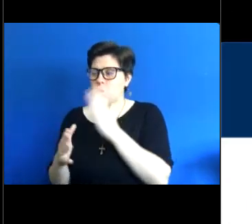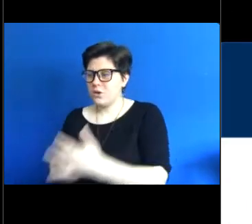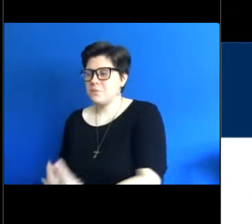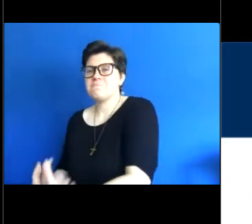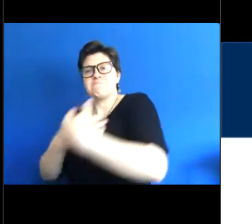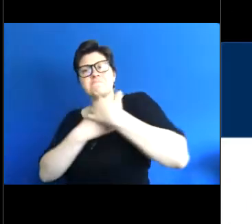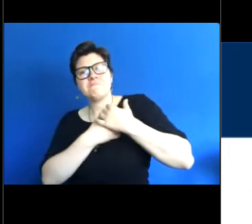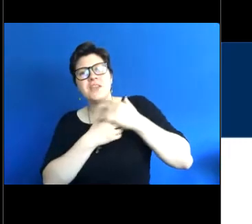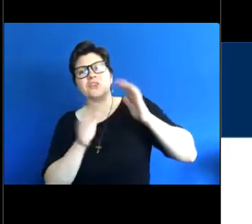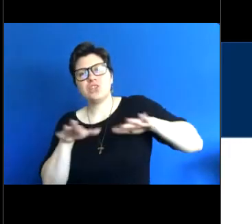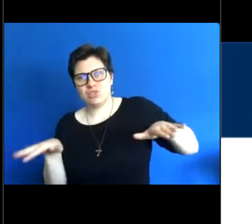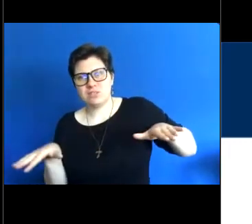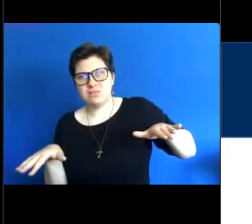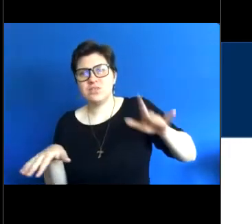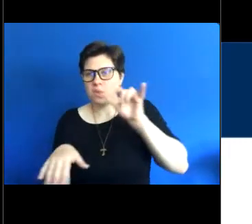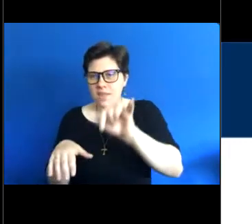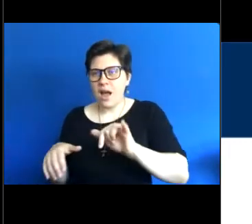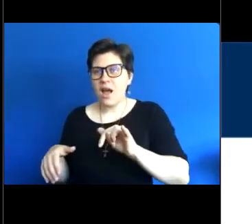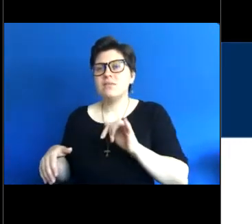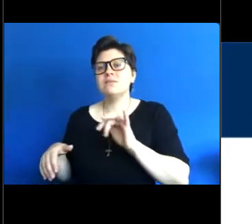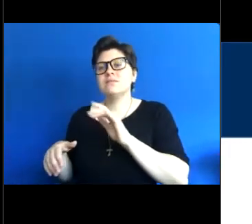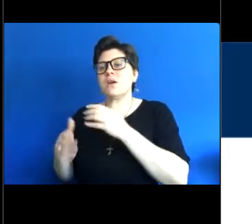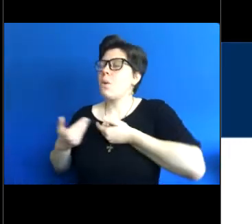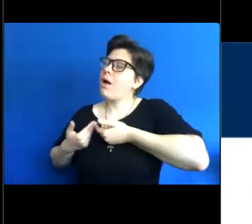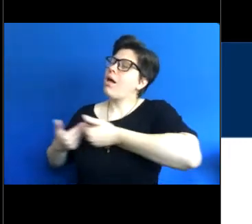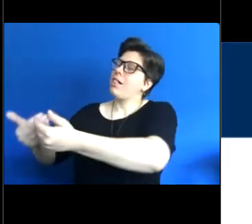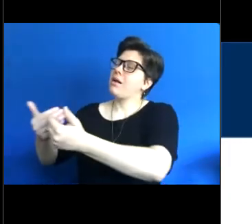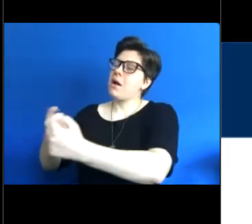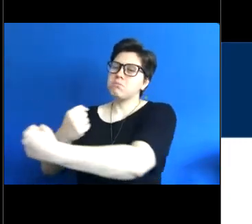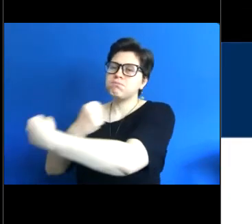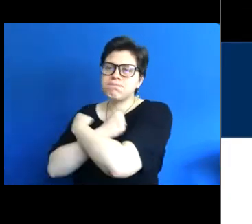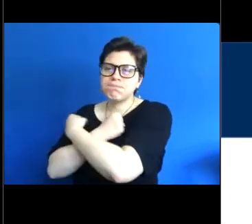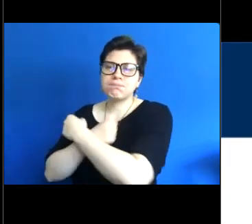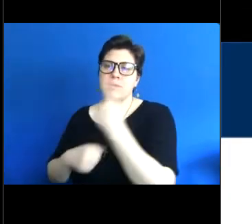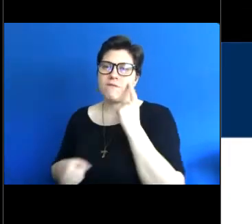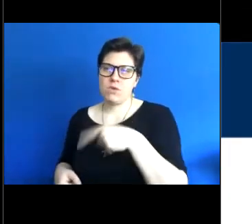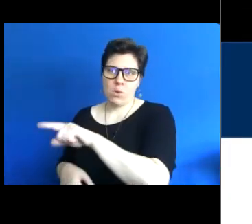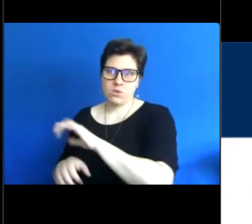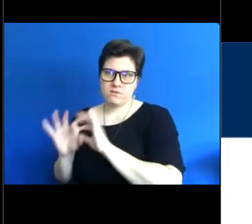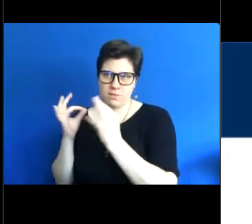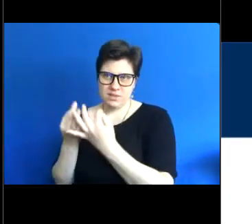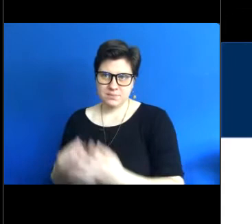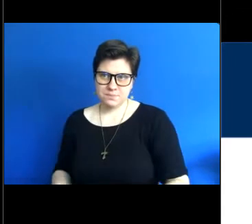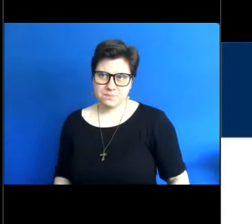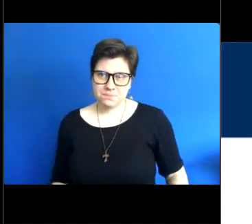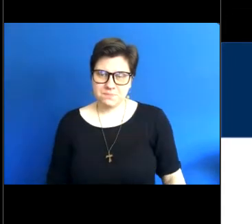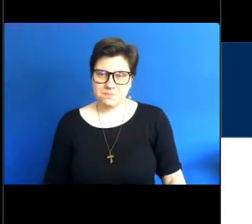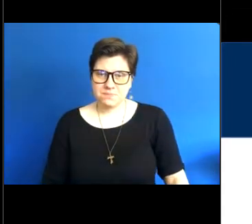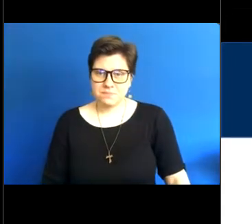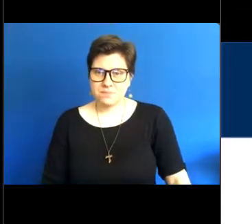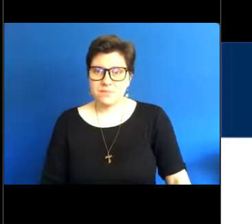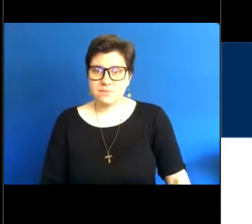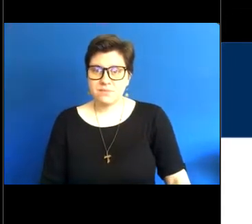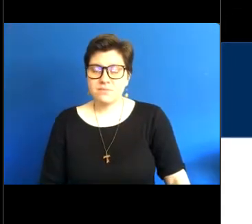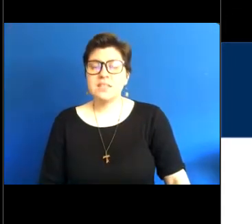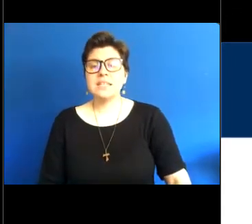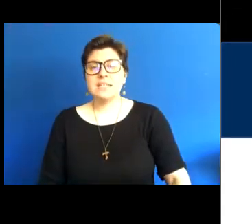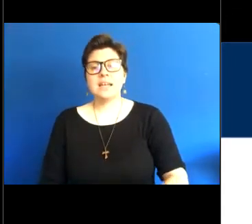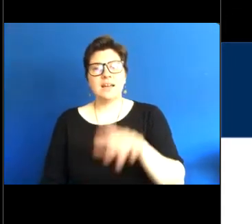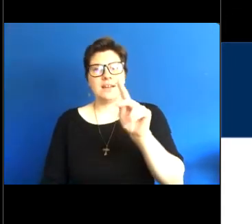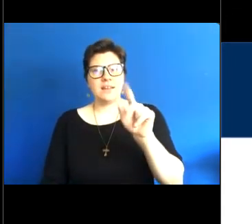So let us be that welcome for those families. And Kately actually mentioned this earlier,